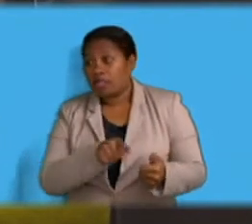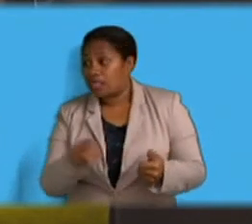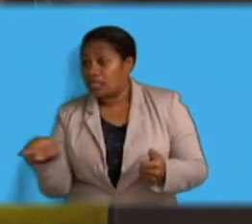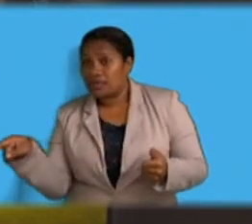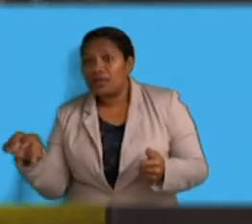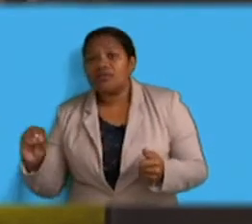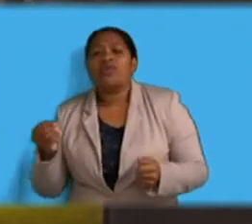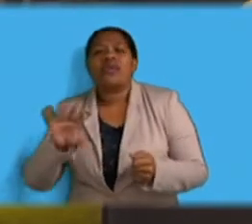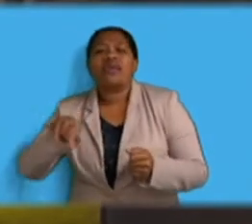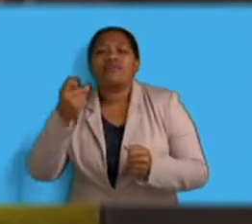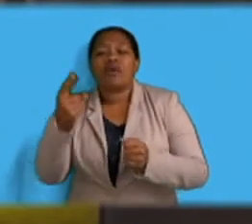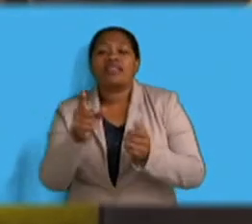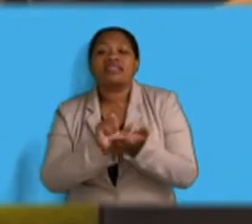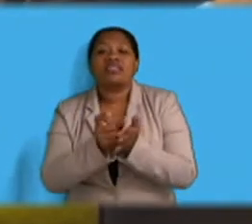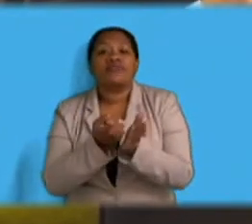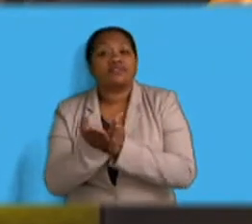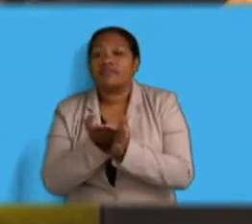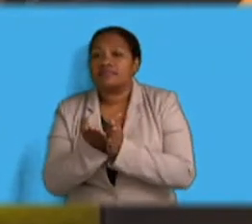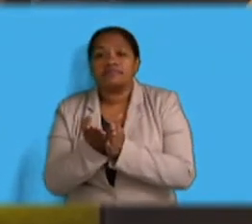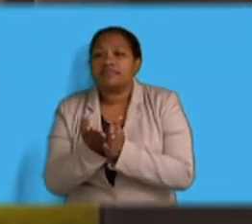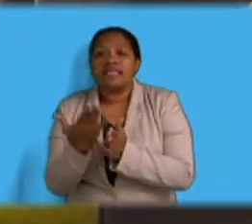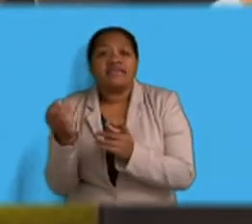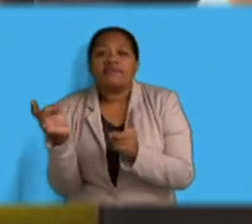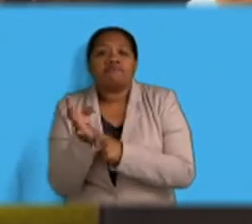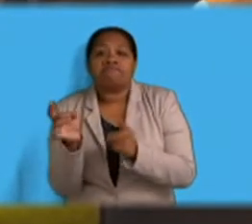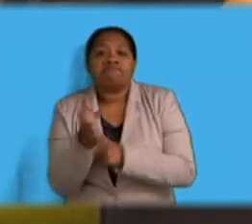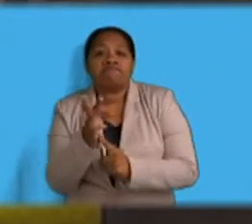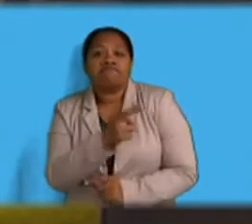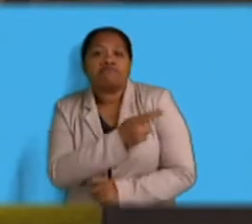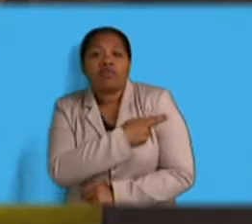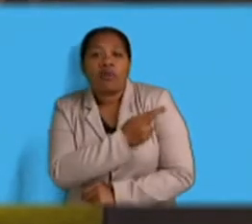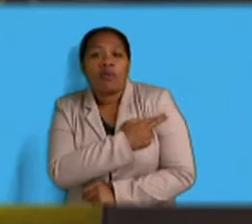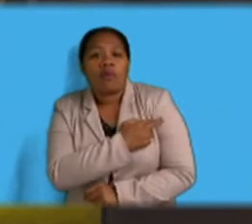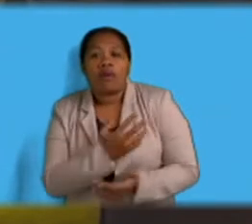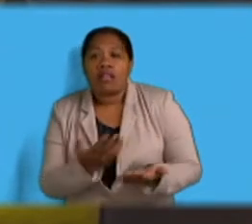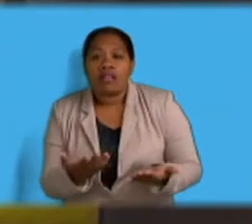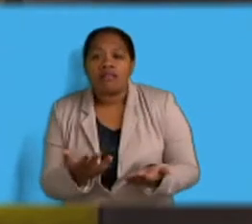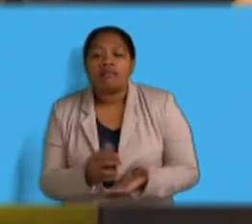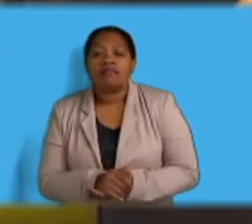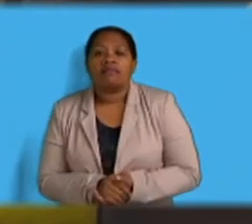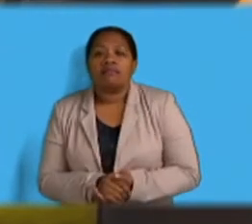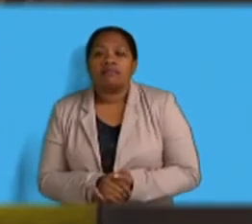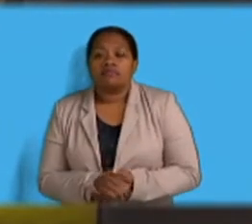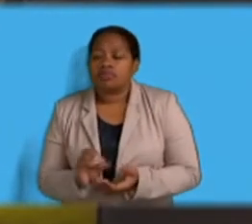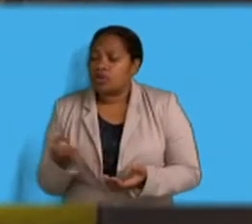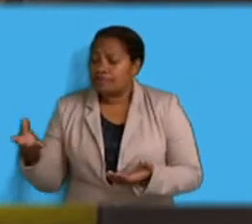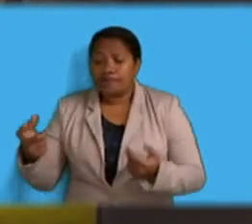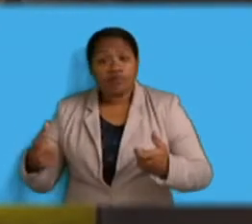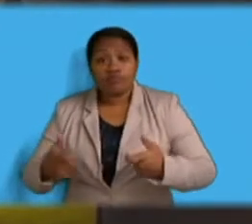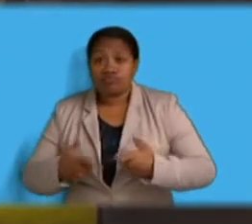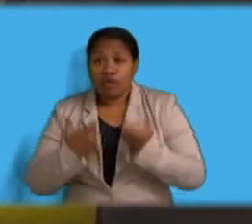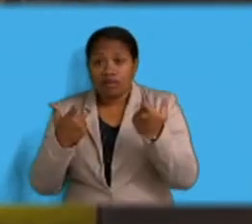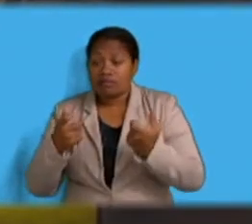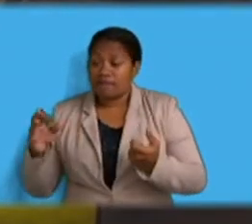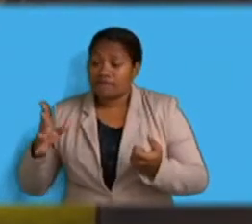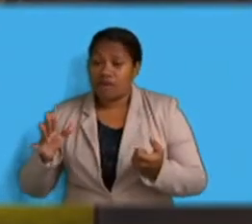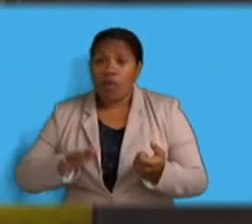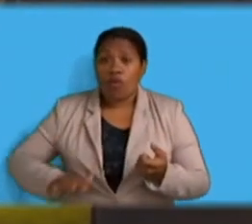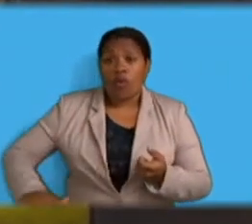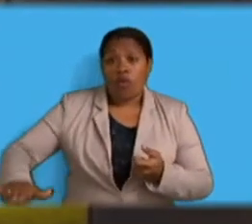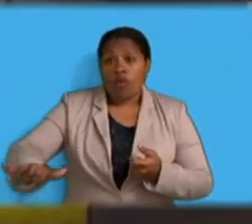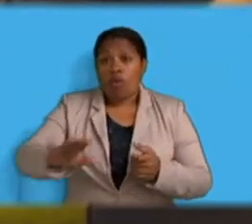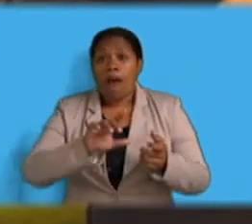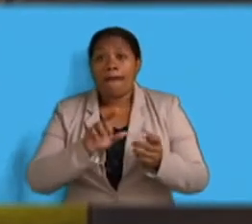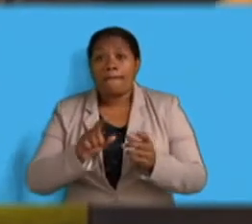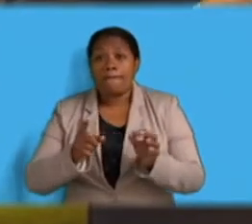pivotal role, and it is the responsibility and the challenge for every permanent secretary, every HR